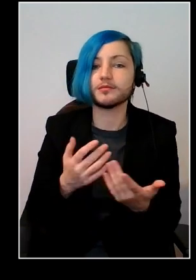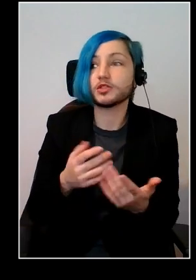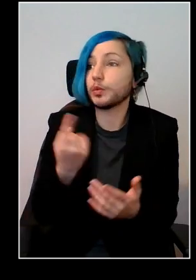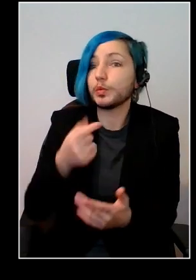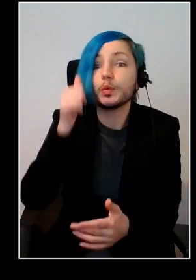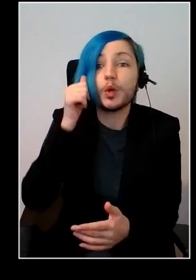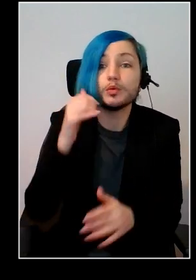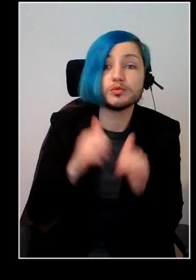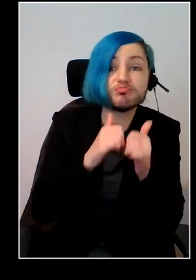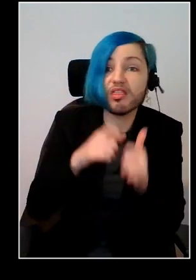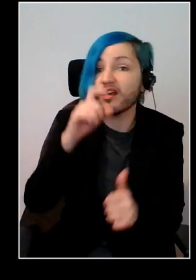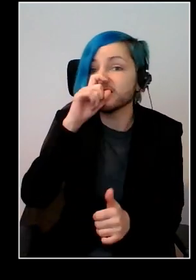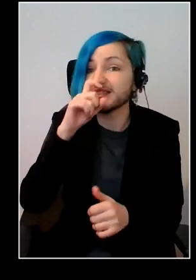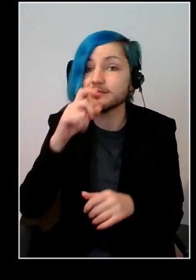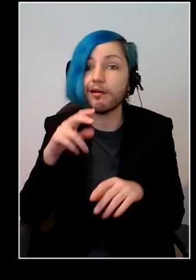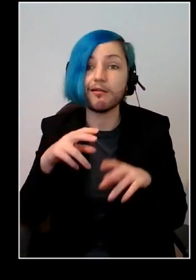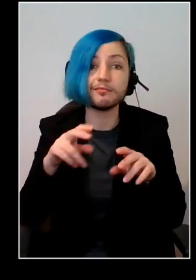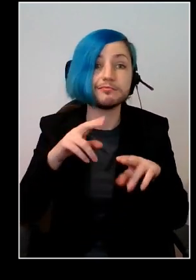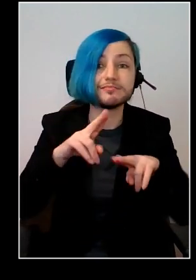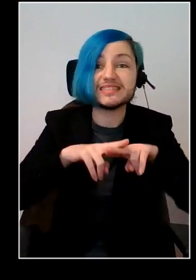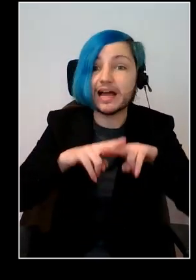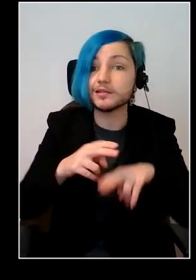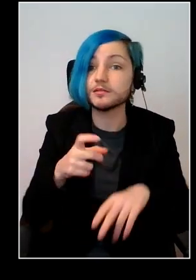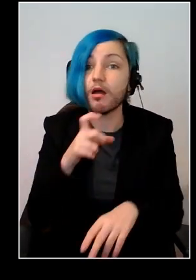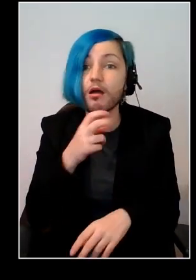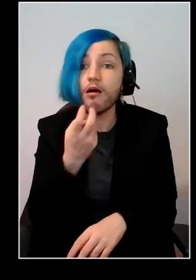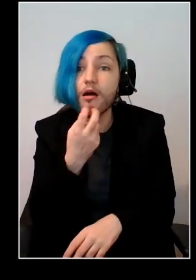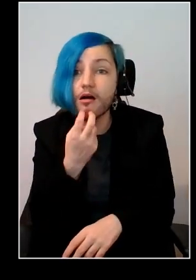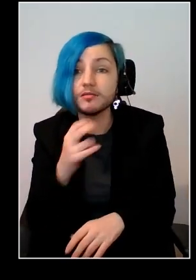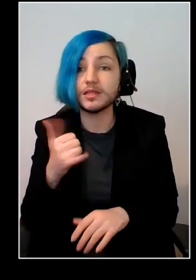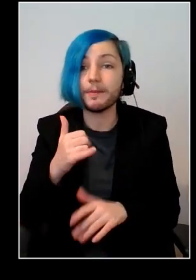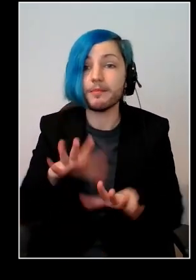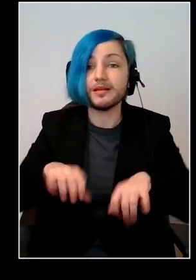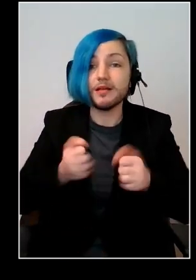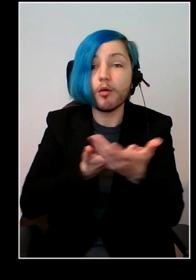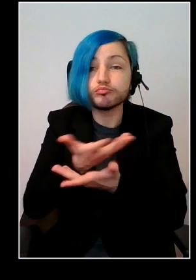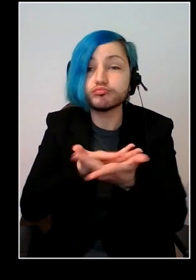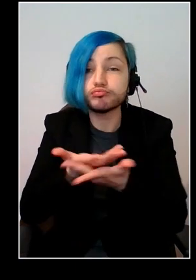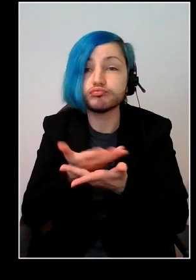sister, dad, or even auntie may have then engaged in a new conversation about these